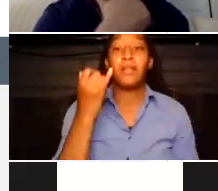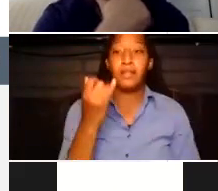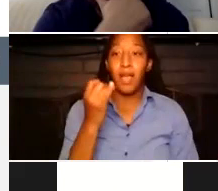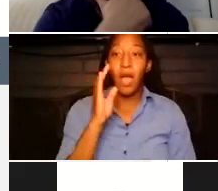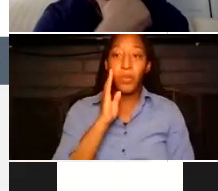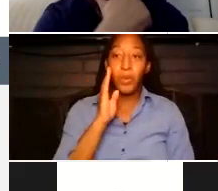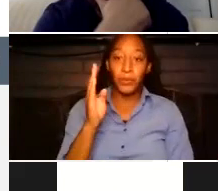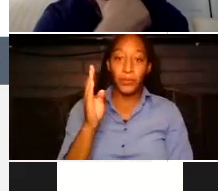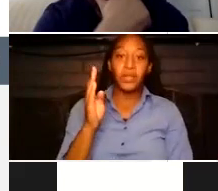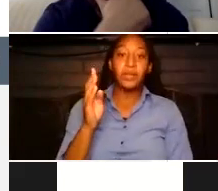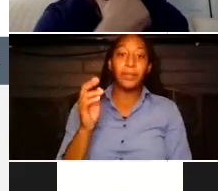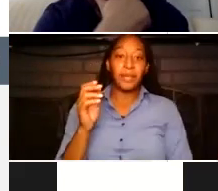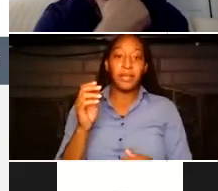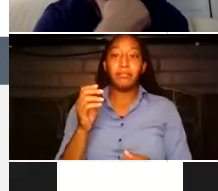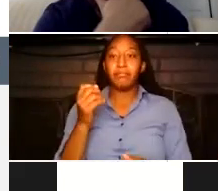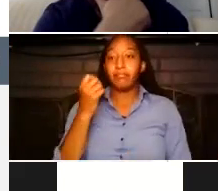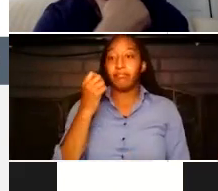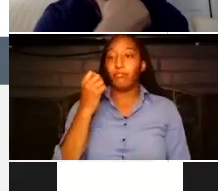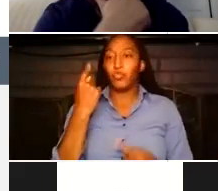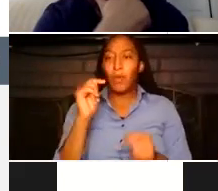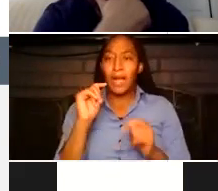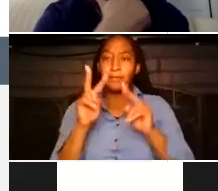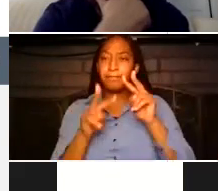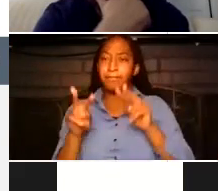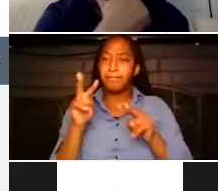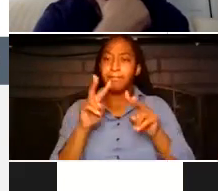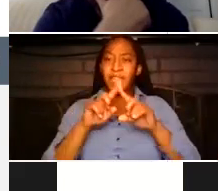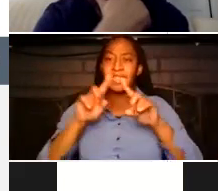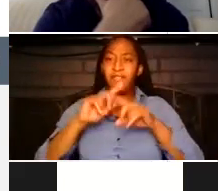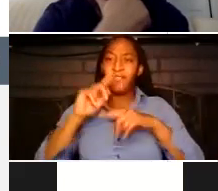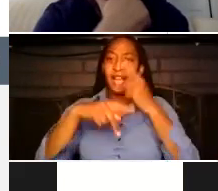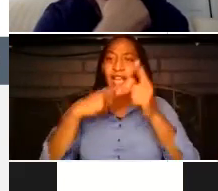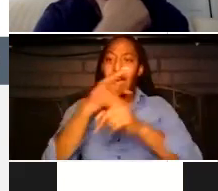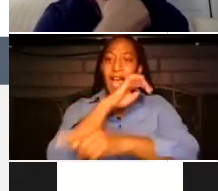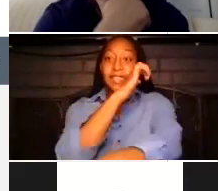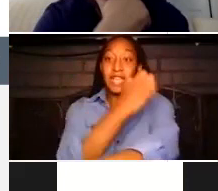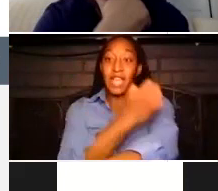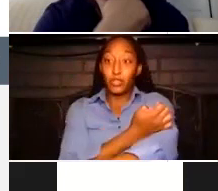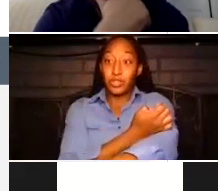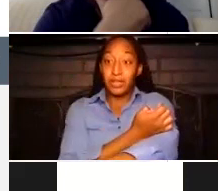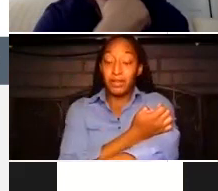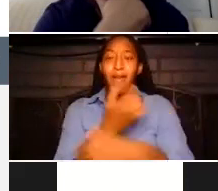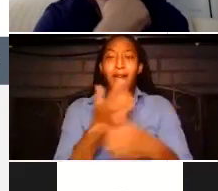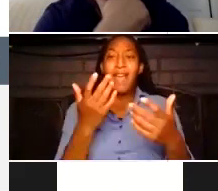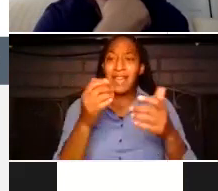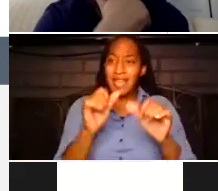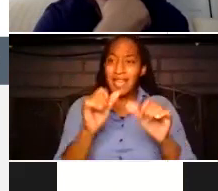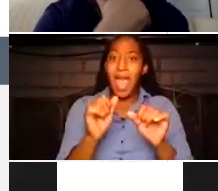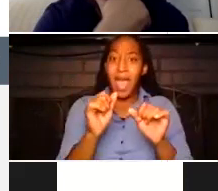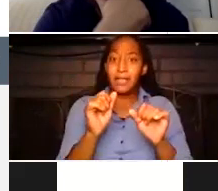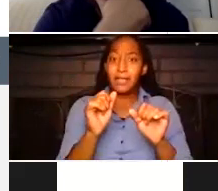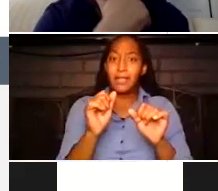of energy, and the idea that they're interchangeable to one degree or another. And, you know, that's a